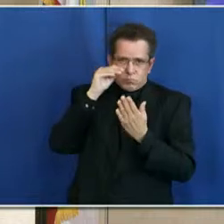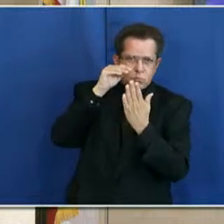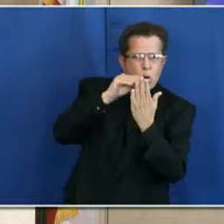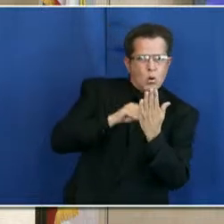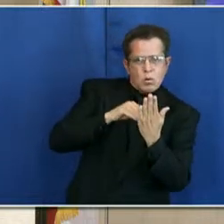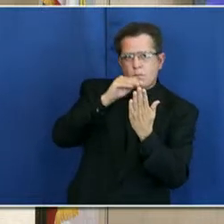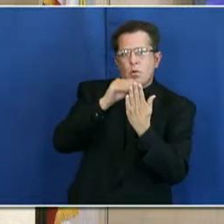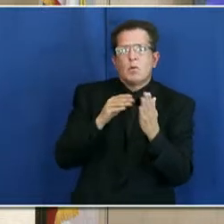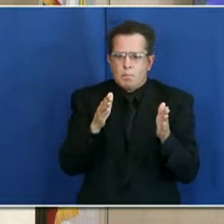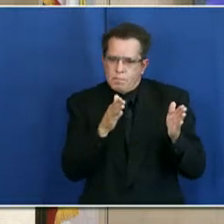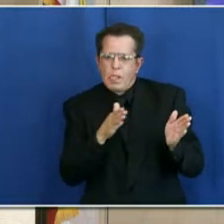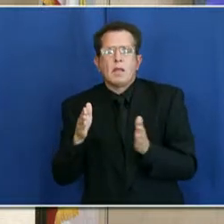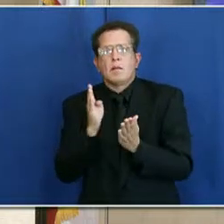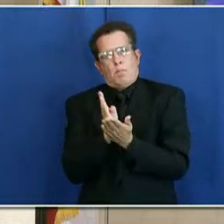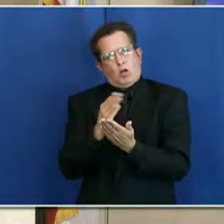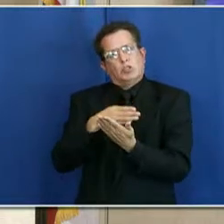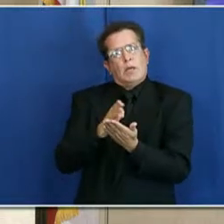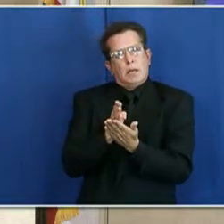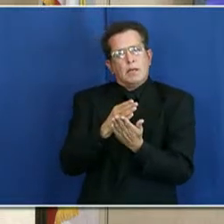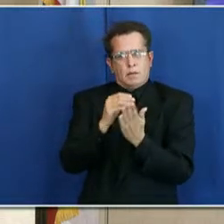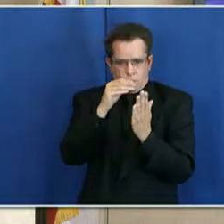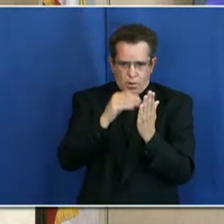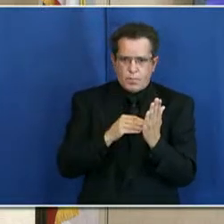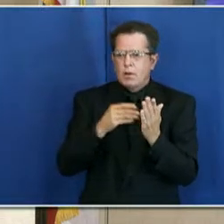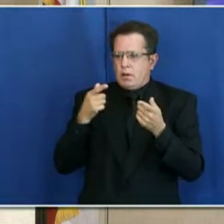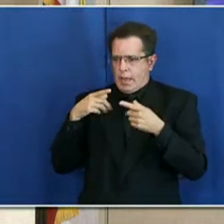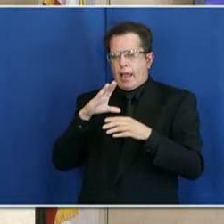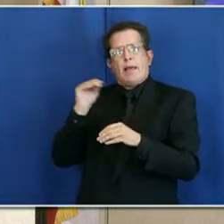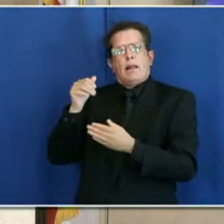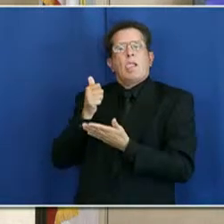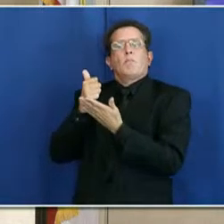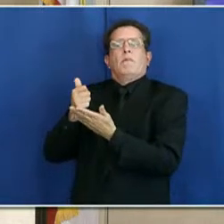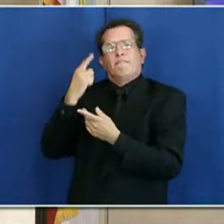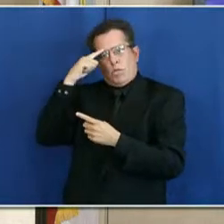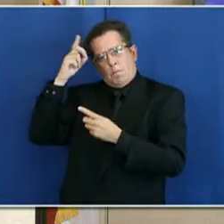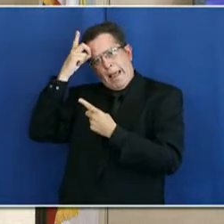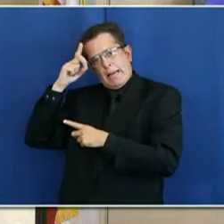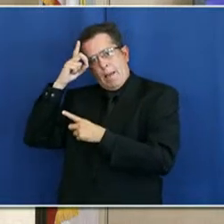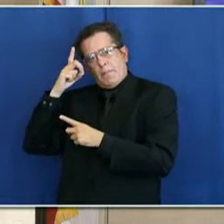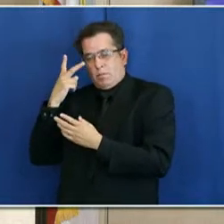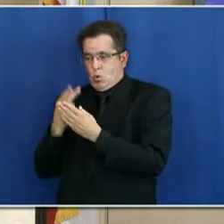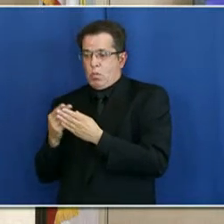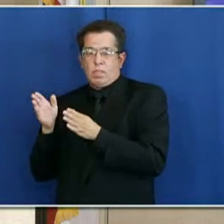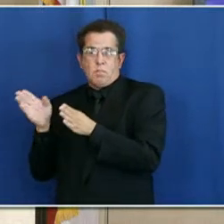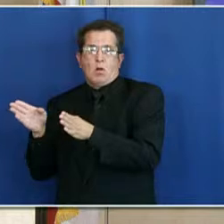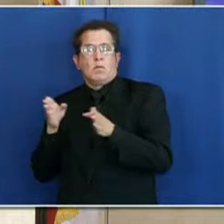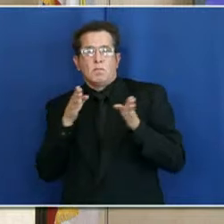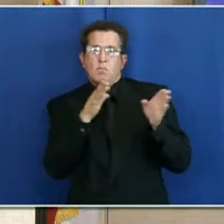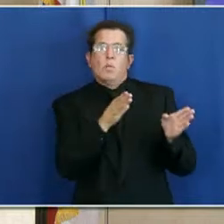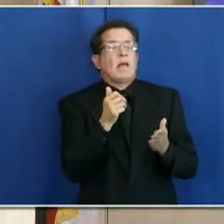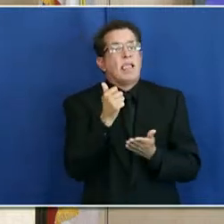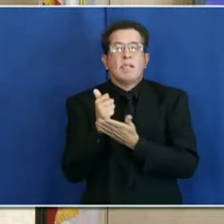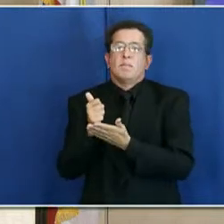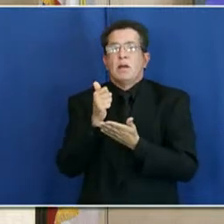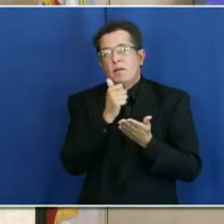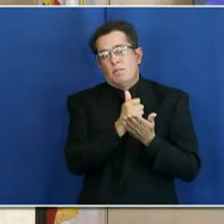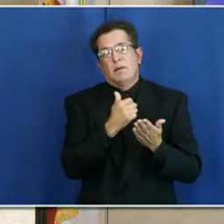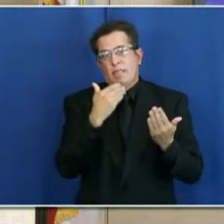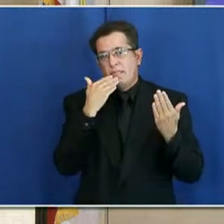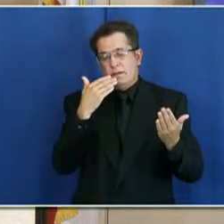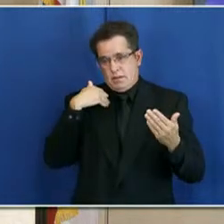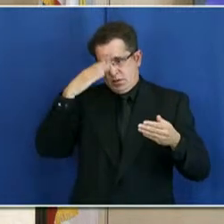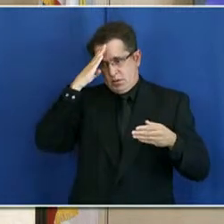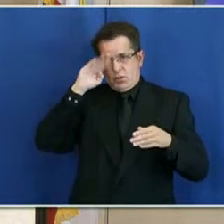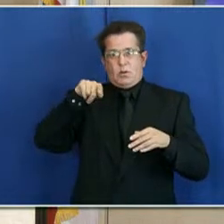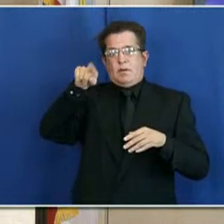complex budget while also dealing with the pandemic response. I would be the first to acknowledge that no budget